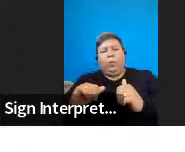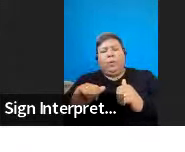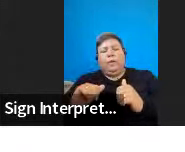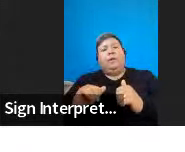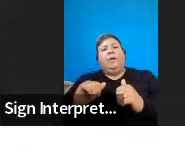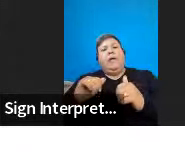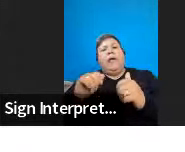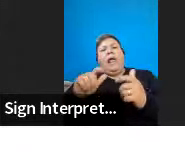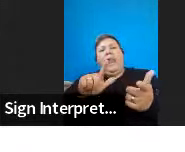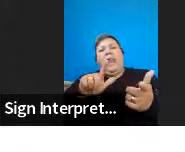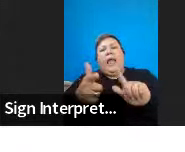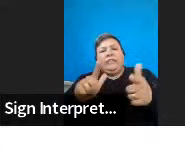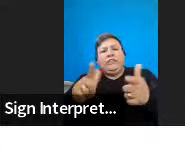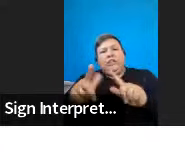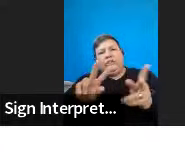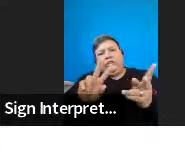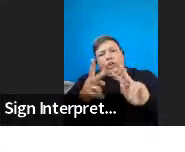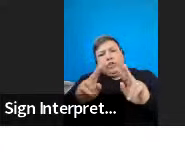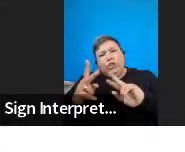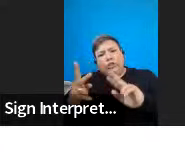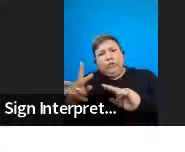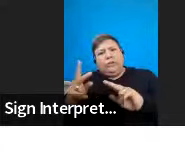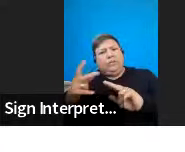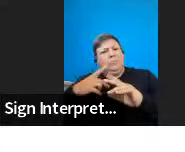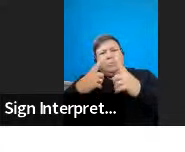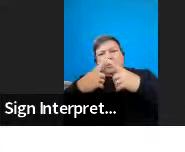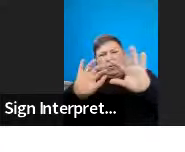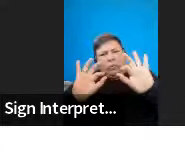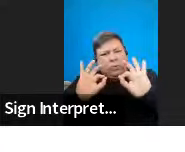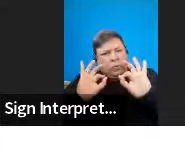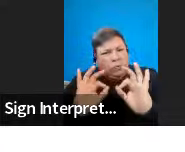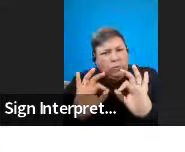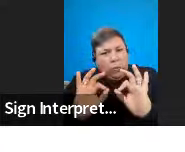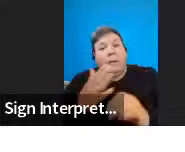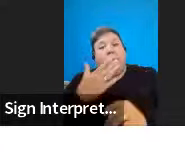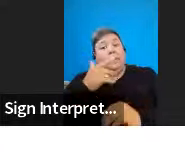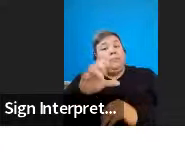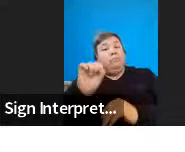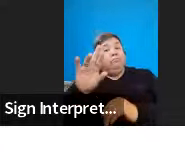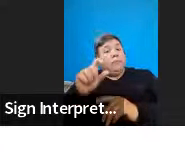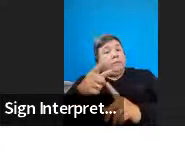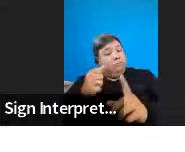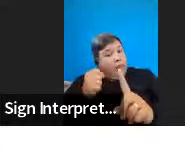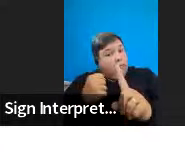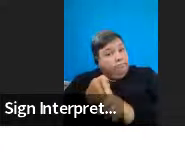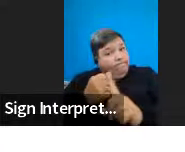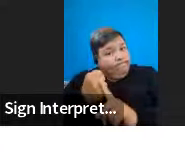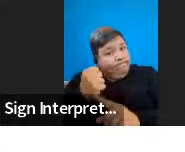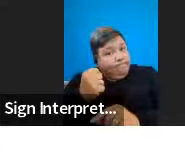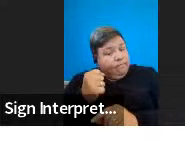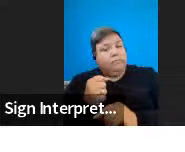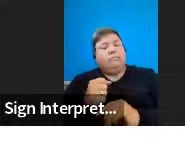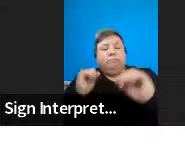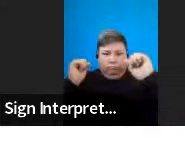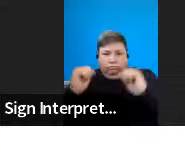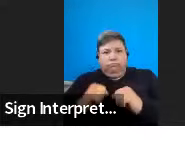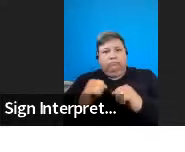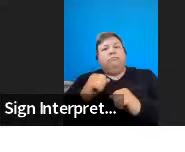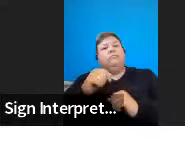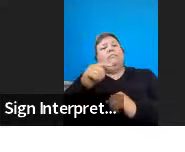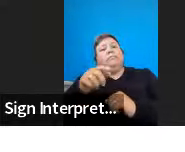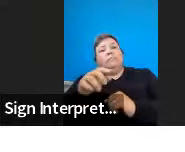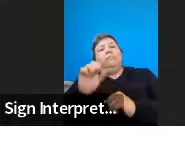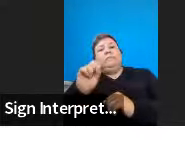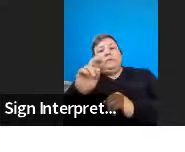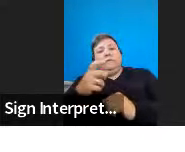changes every day, but we're not abreast with what is happening. Can SARS assist? So again, this is something that we've placed on the